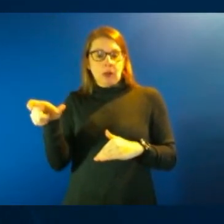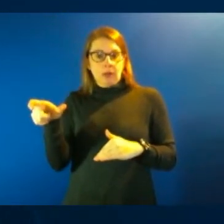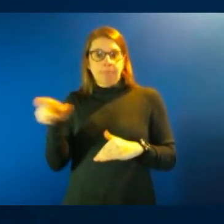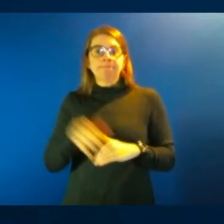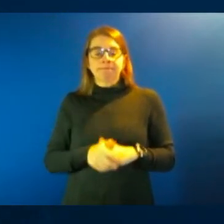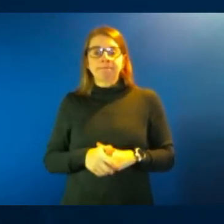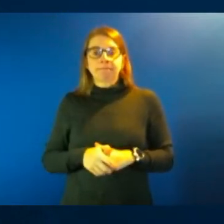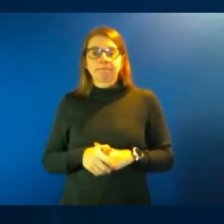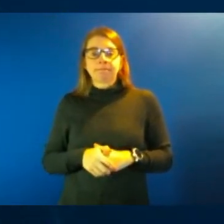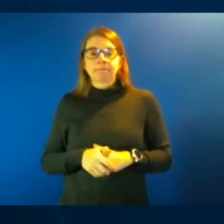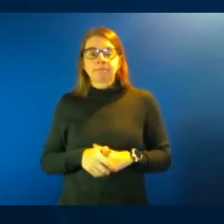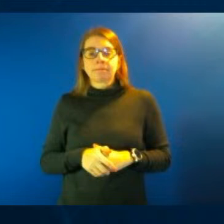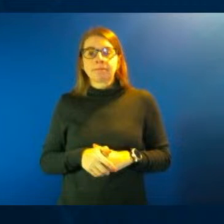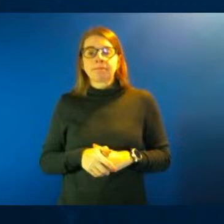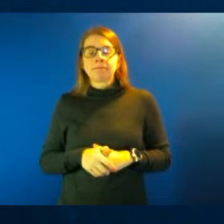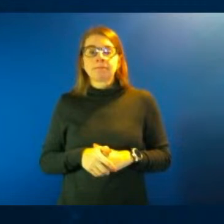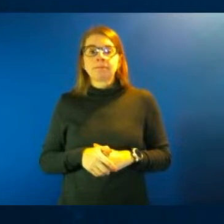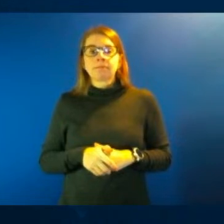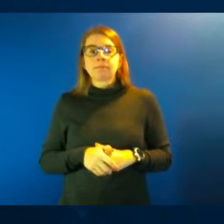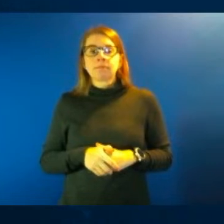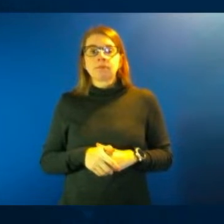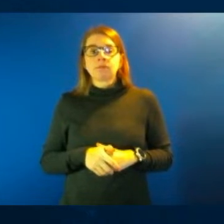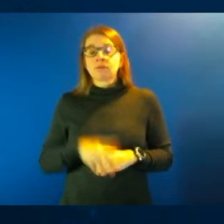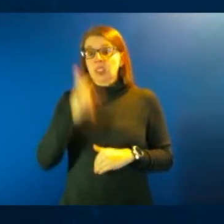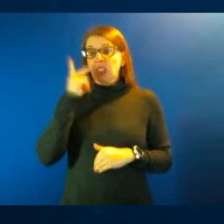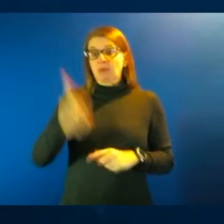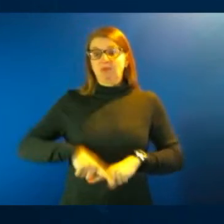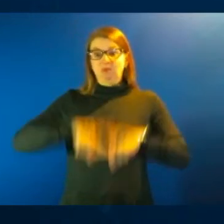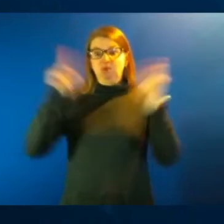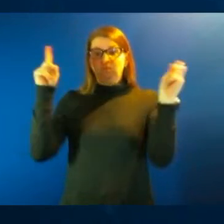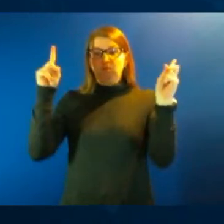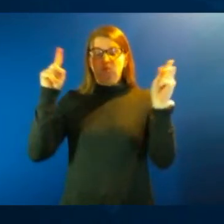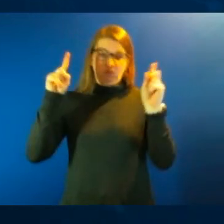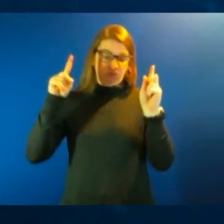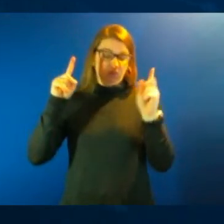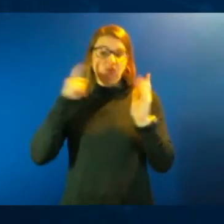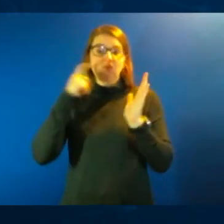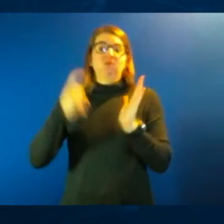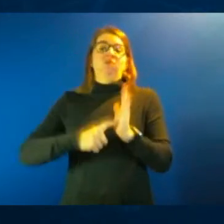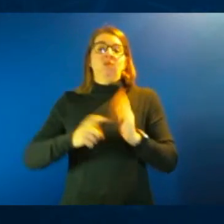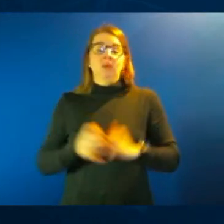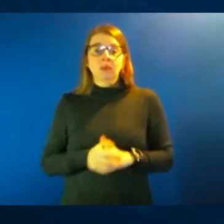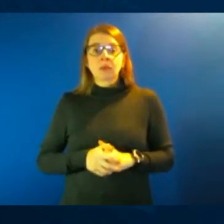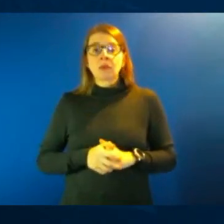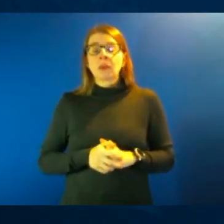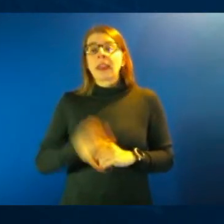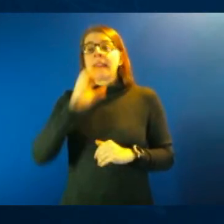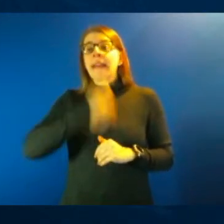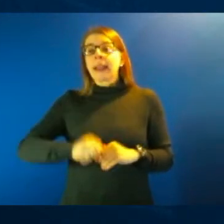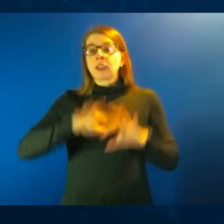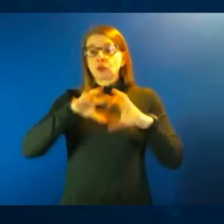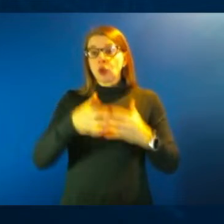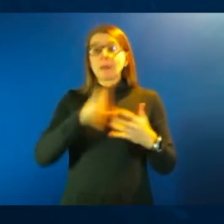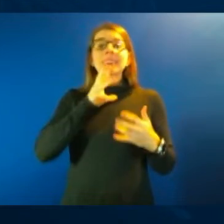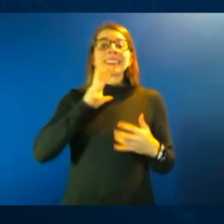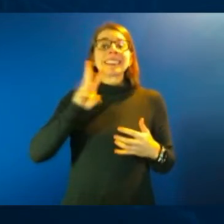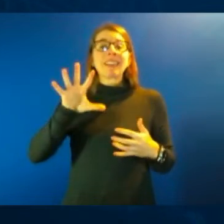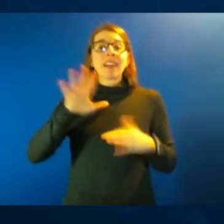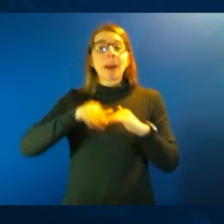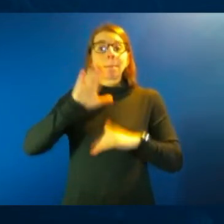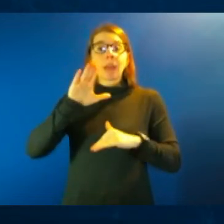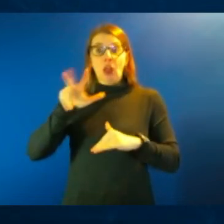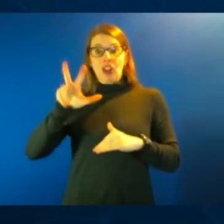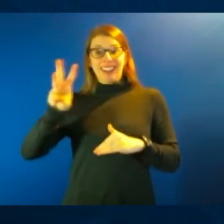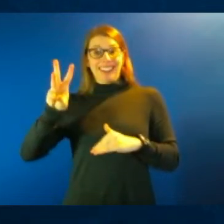And so what you can see here is that we saw a really big difference here. When you looked at the age group 65 and up, we saw a